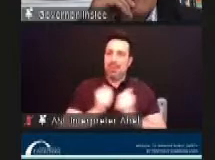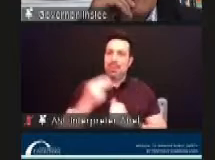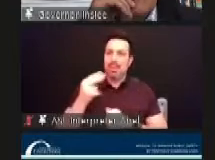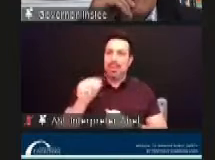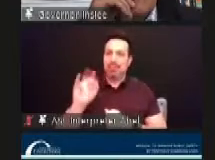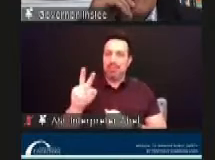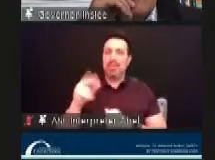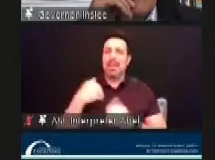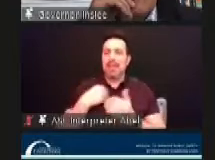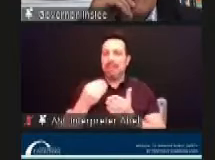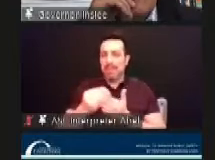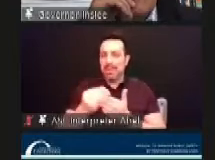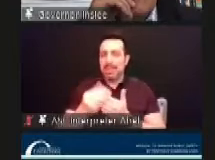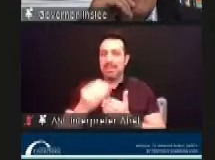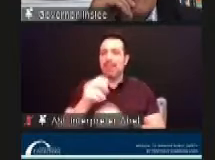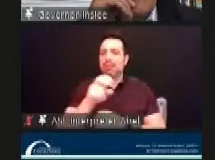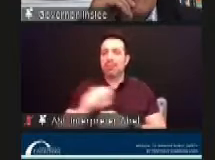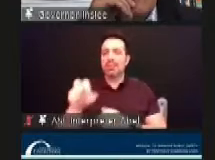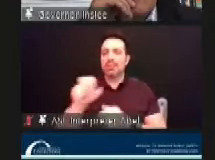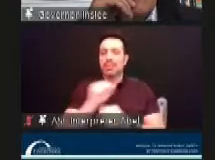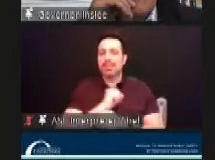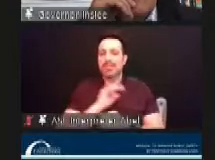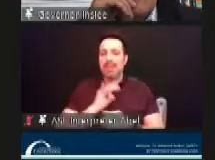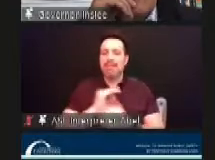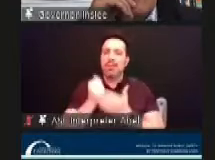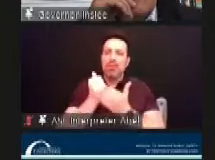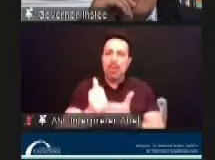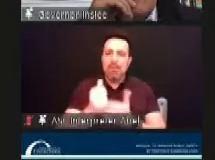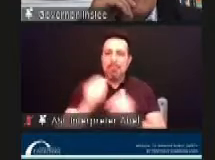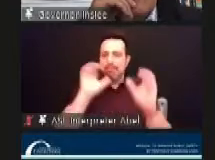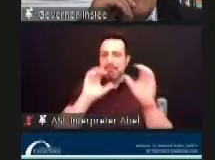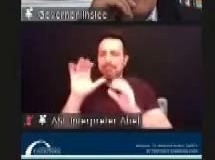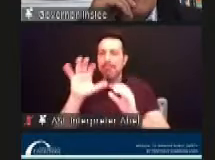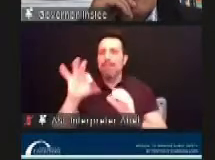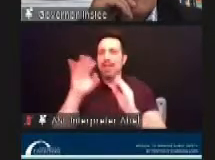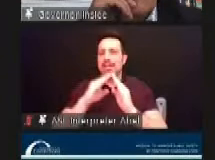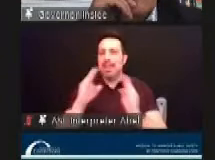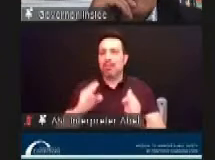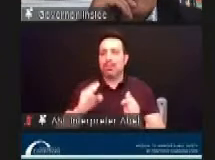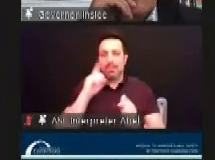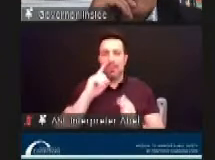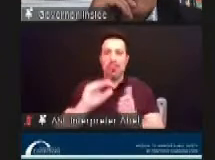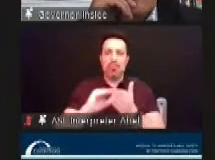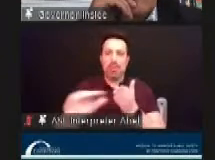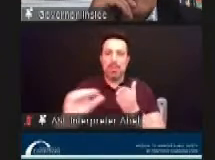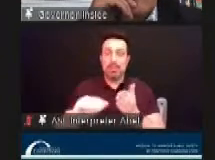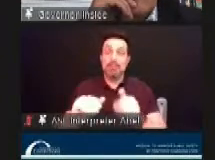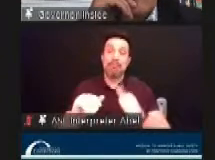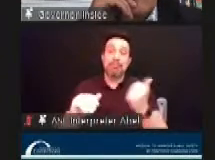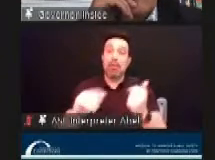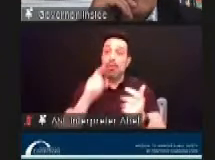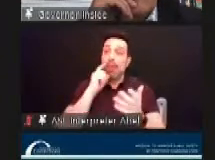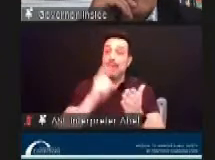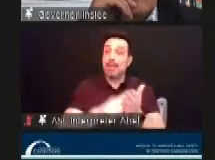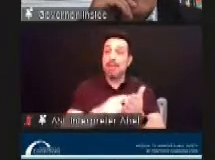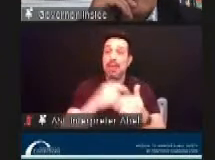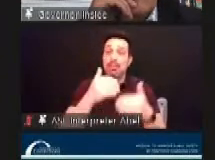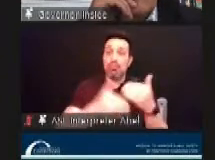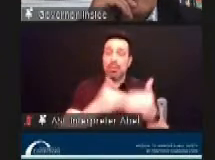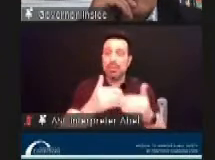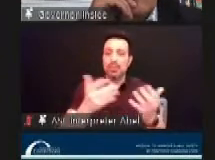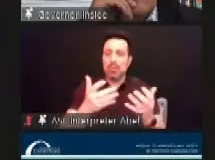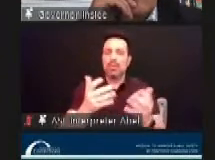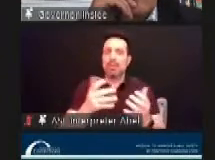have funding and transition staff to assist with finding housing at release. The other identified processes